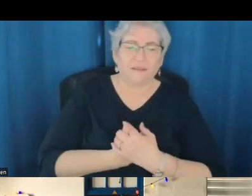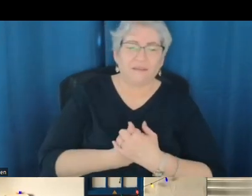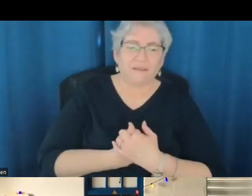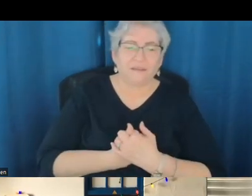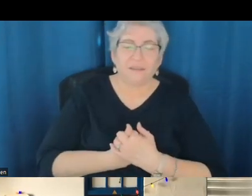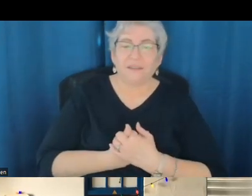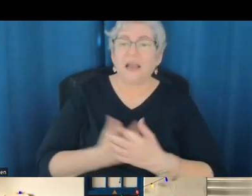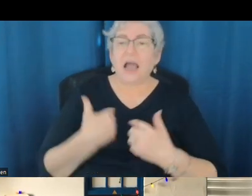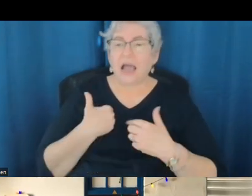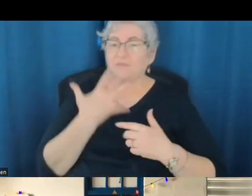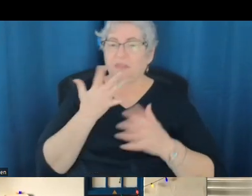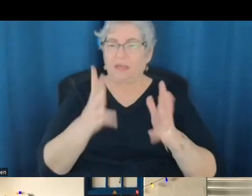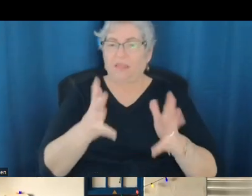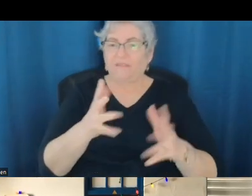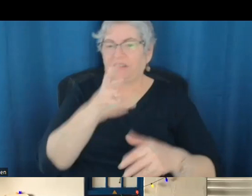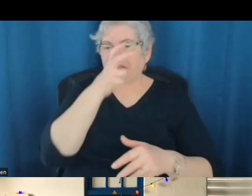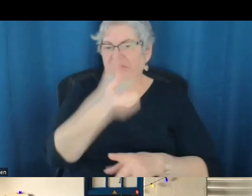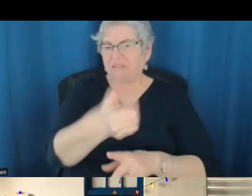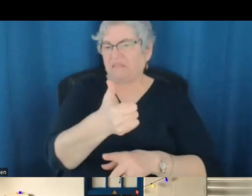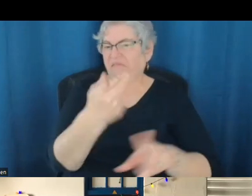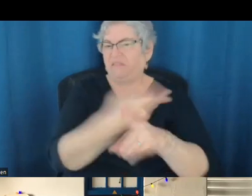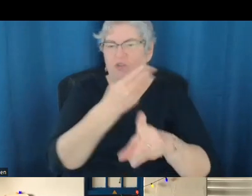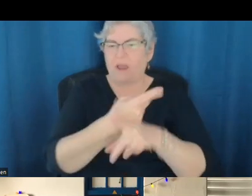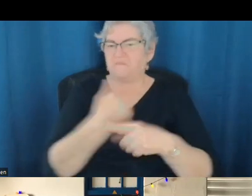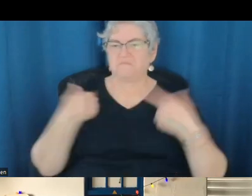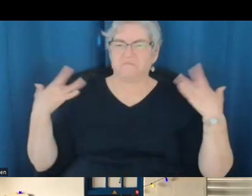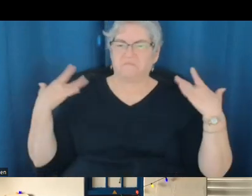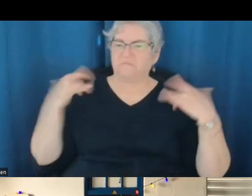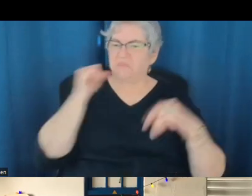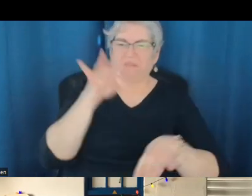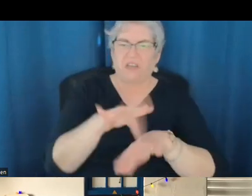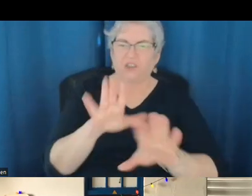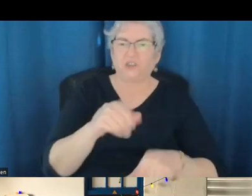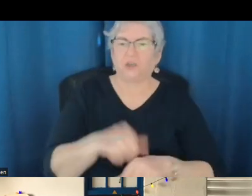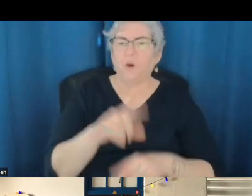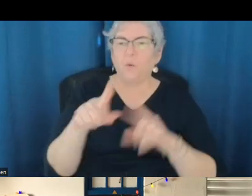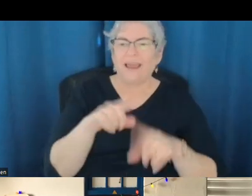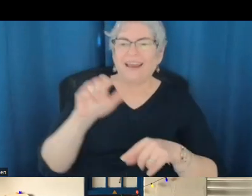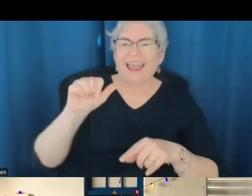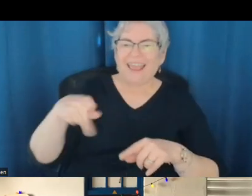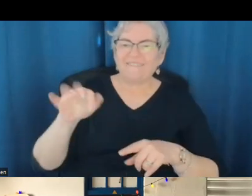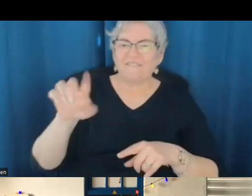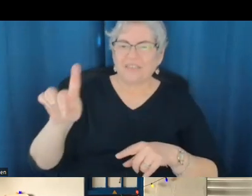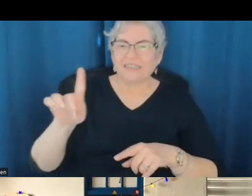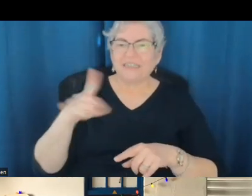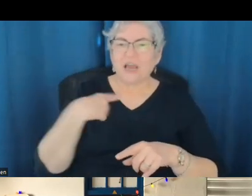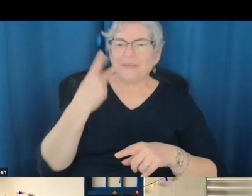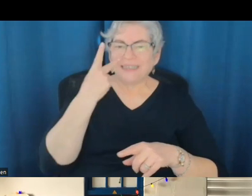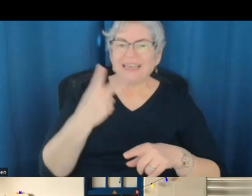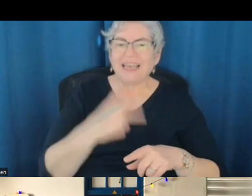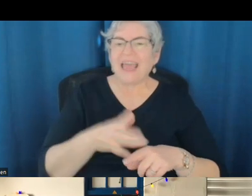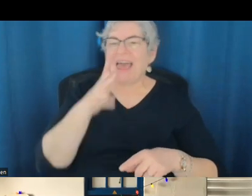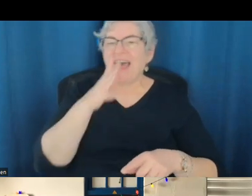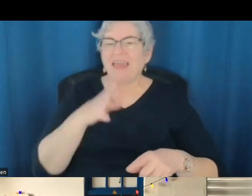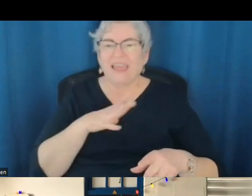I generally let the plants and insects work it out themselves. For example, when aphids are present, I will often see ladybug eggs and